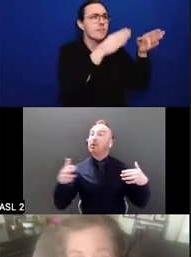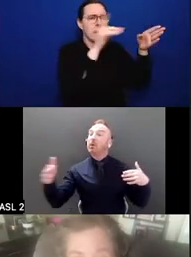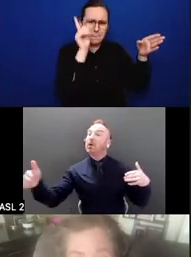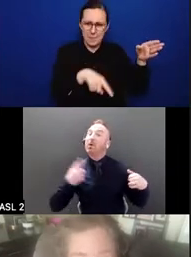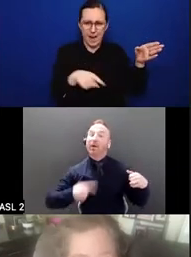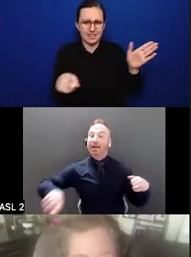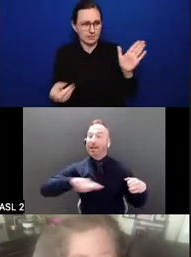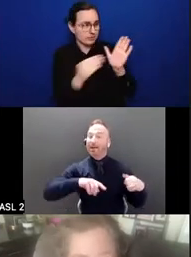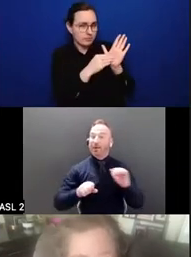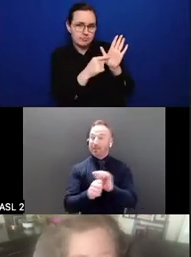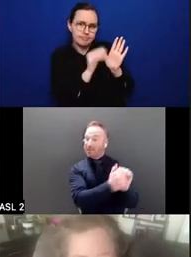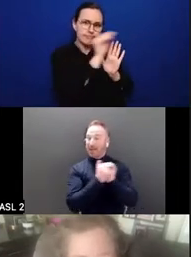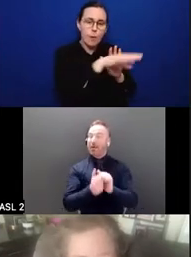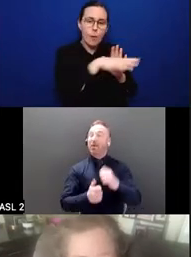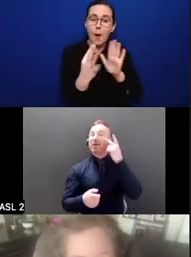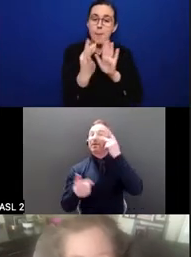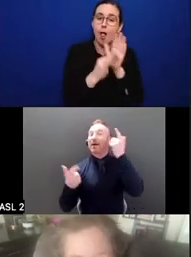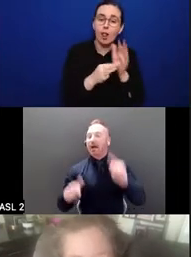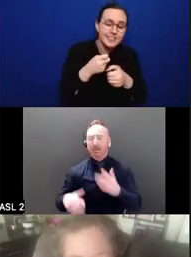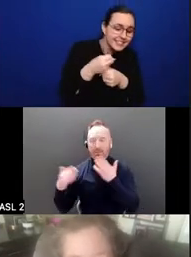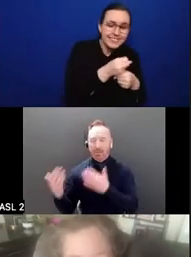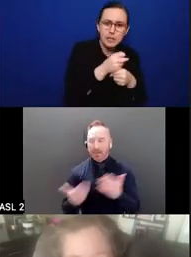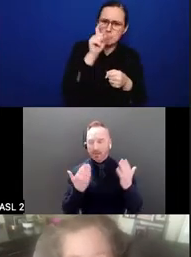so much.